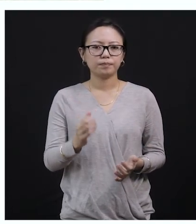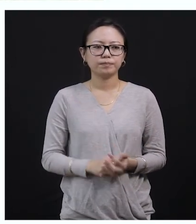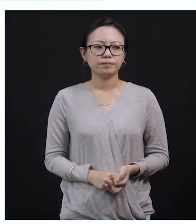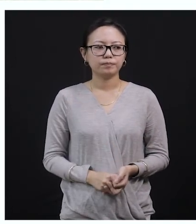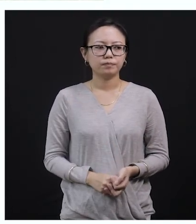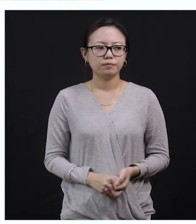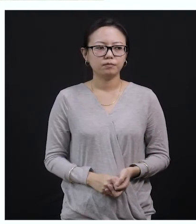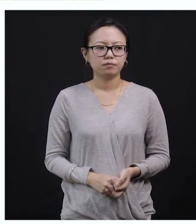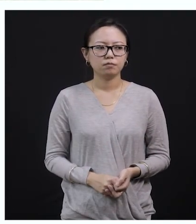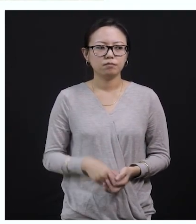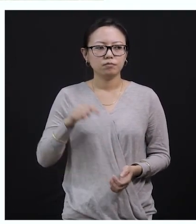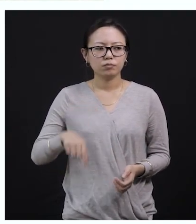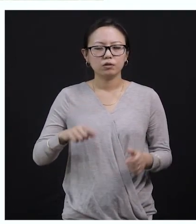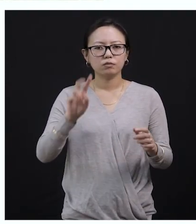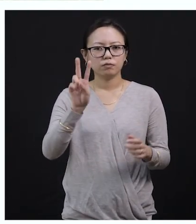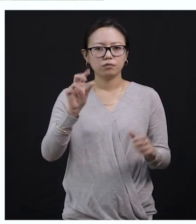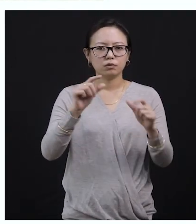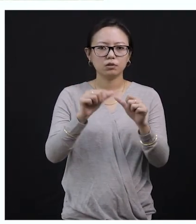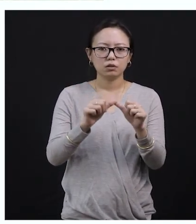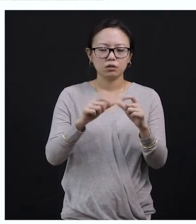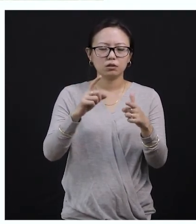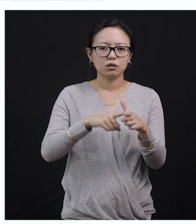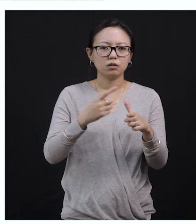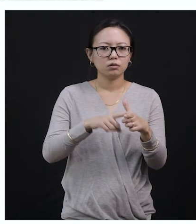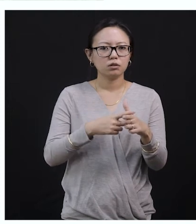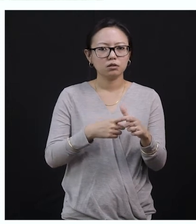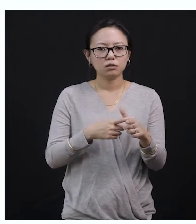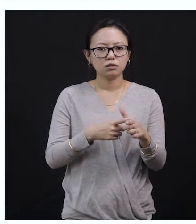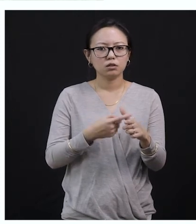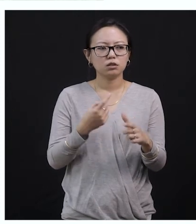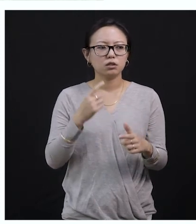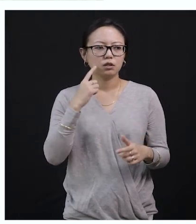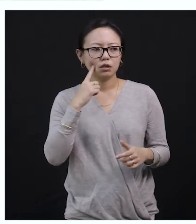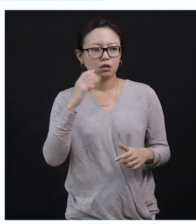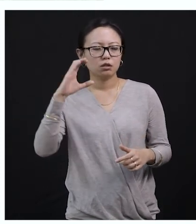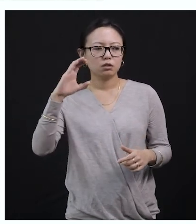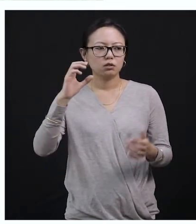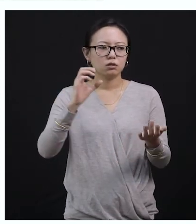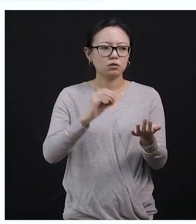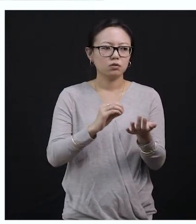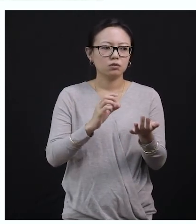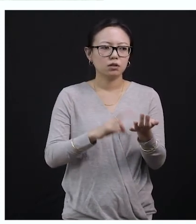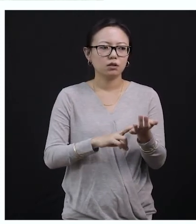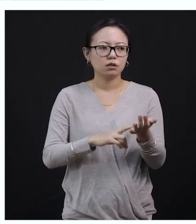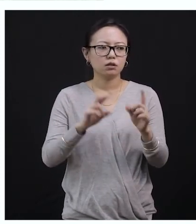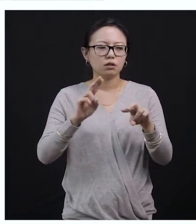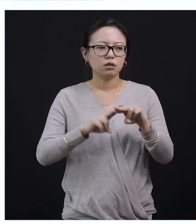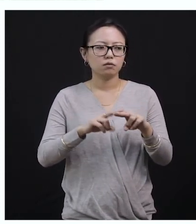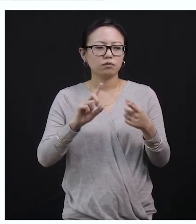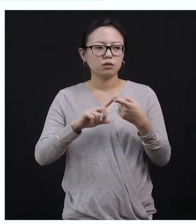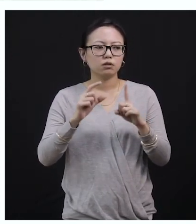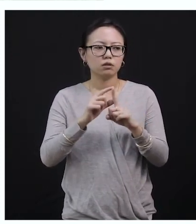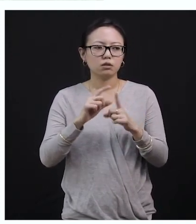Okay, coming to the Bhaji confederacy, not much is written in your book. So what you need to know is that it